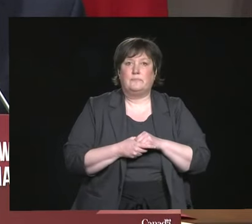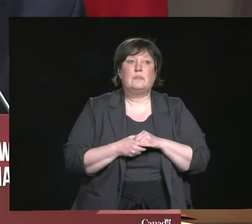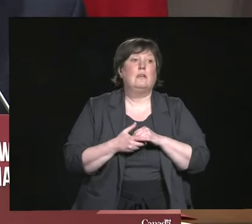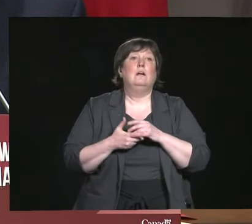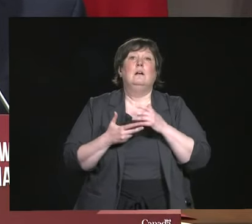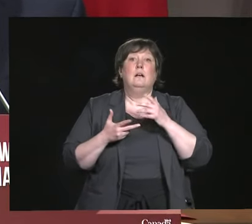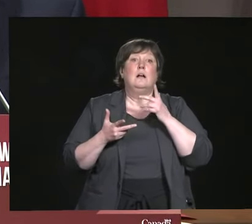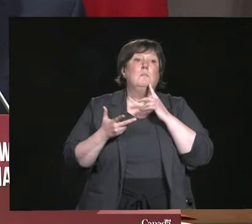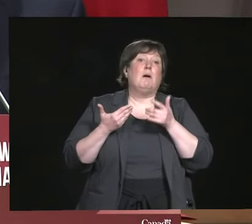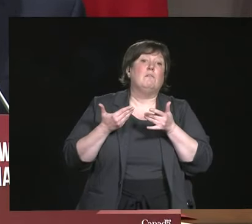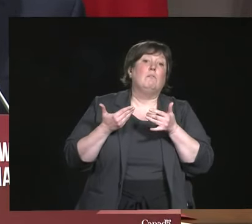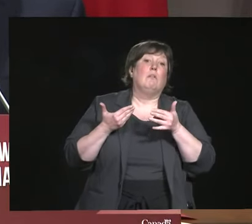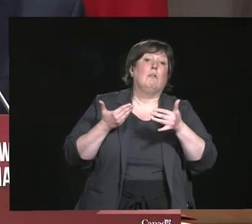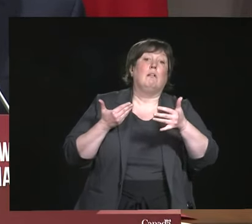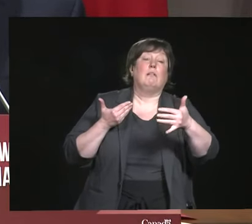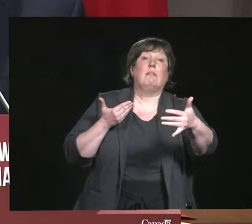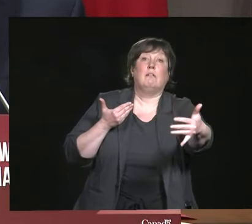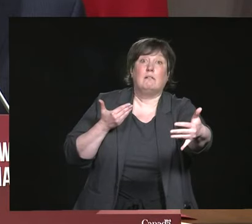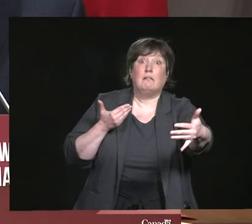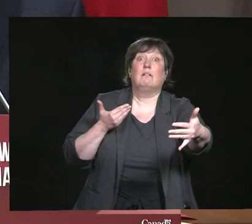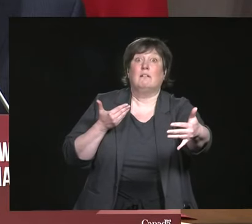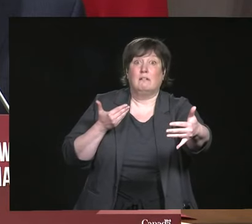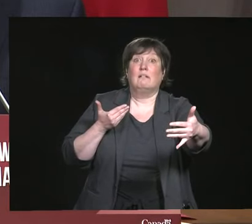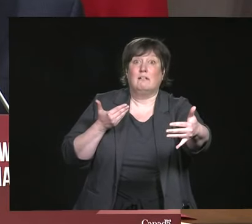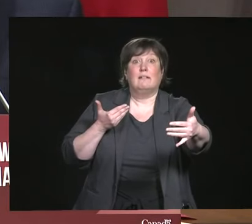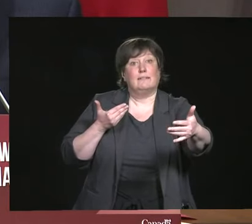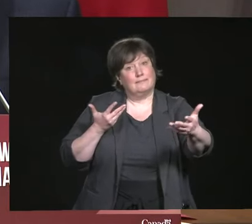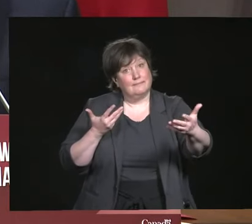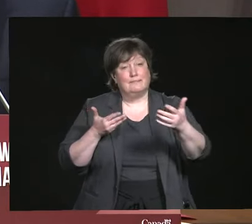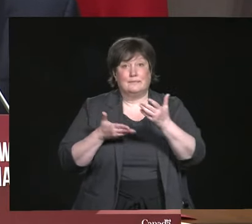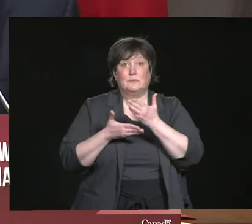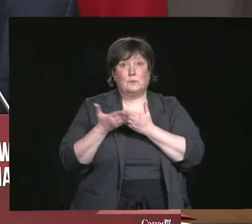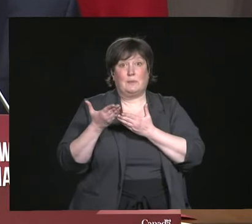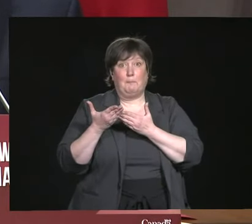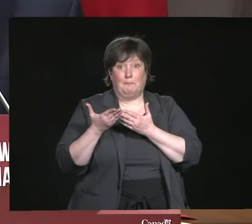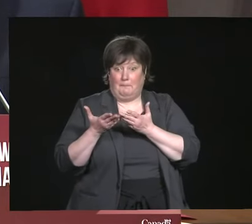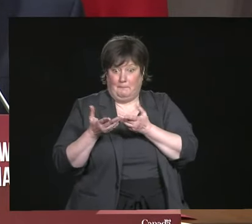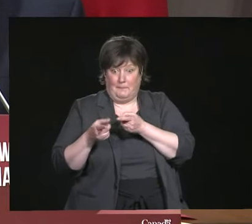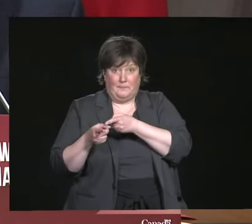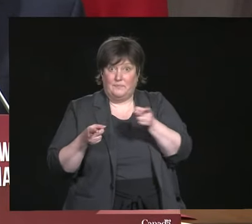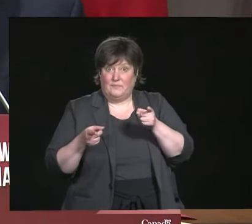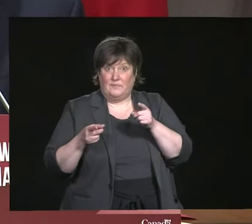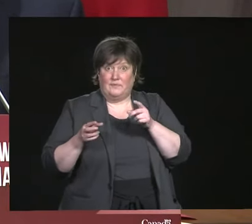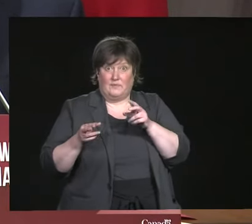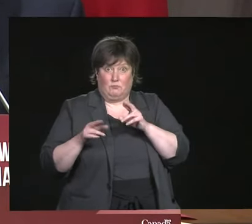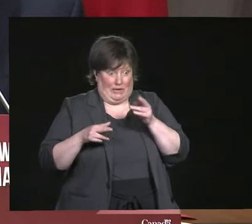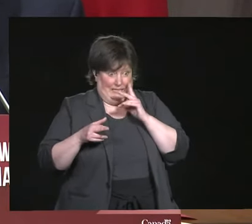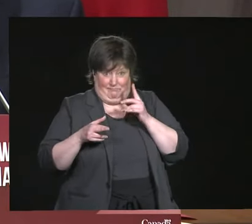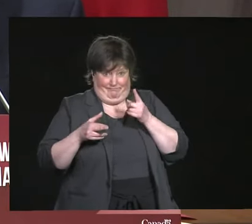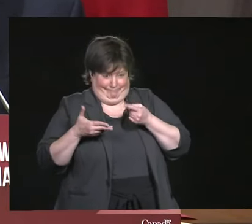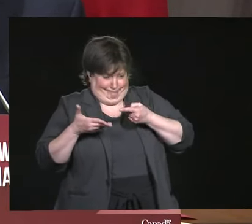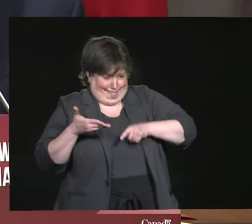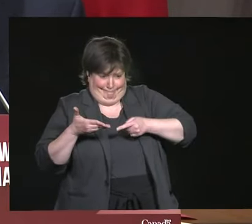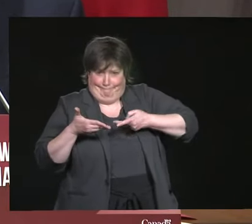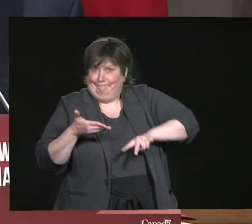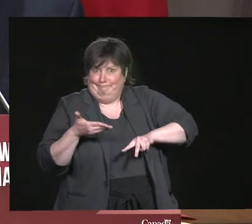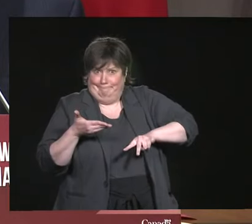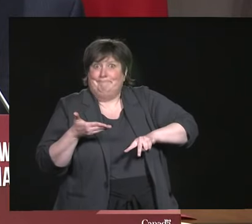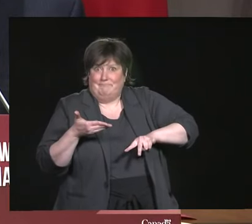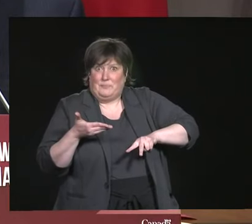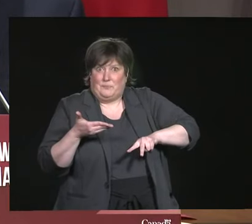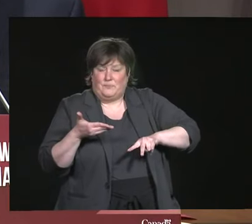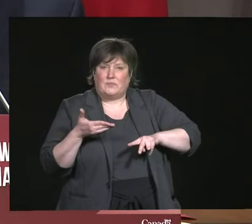Anand just mentioned, some of this equipment is going to be made available not in months, but in weeks. We want to make sure that we provide that equipment